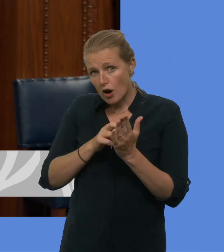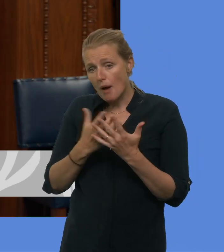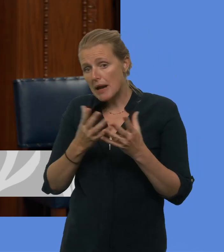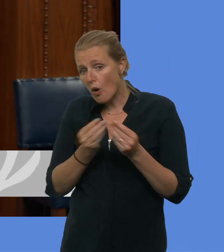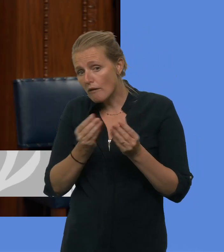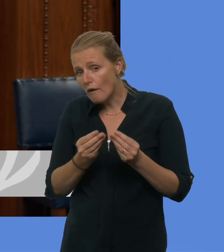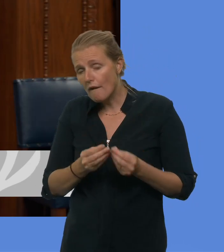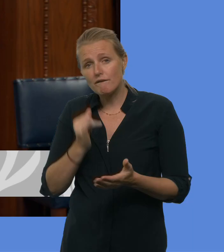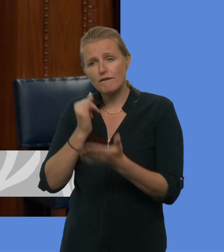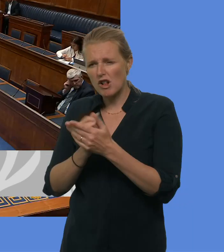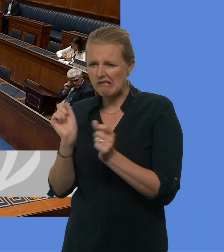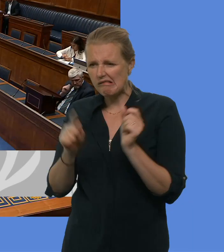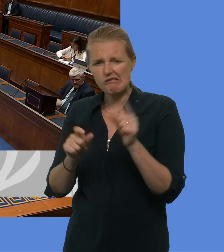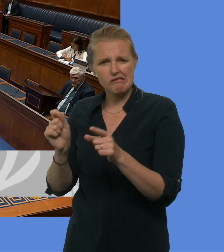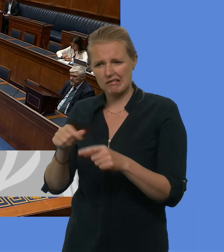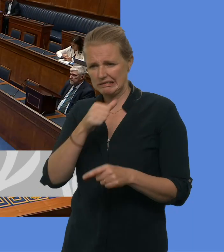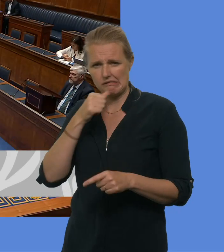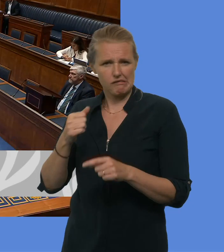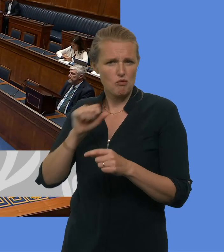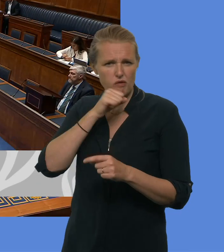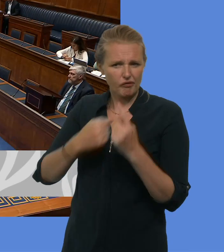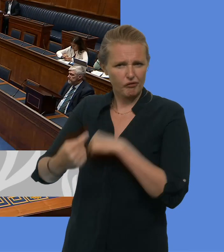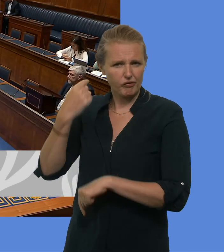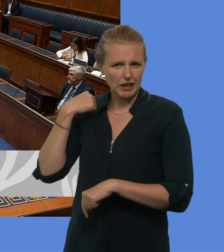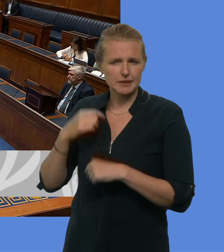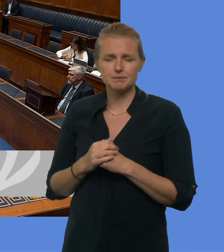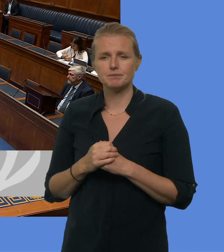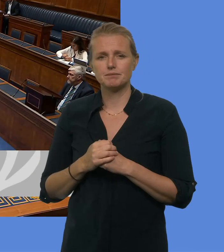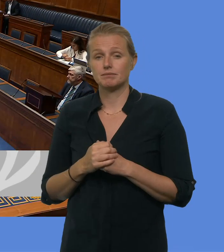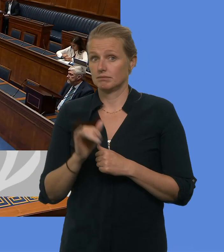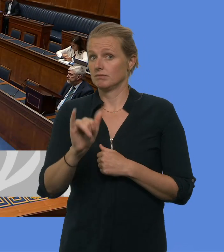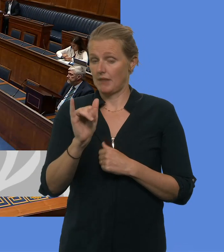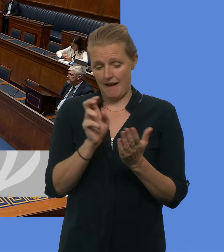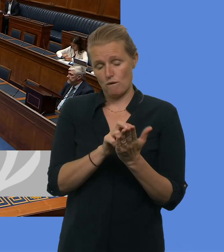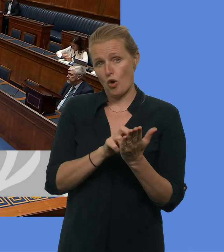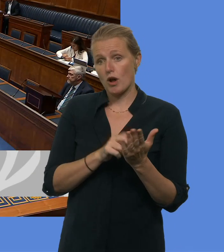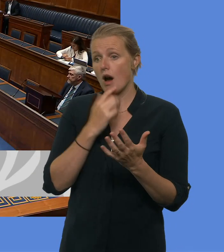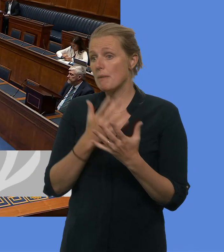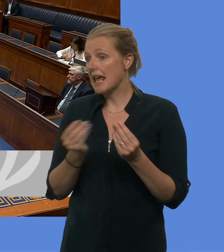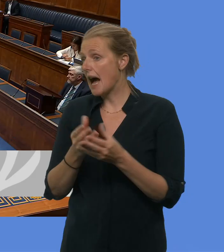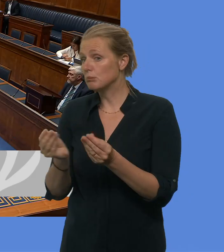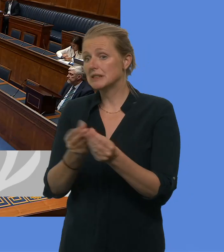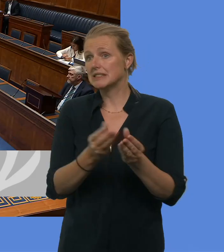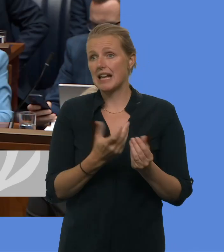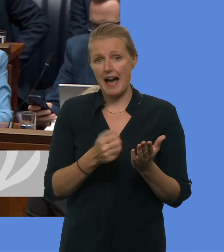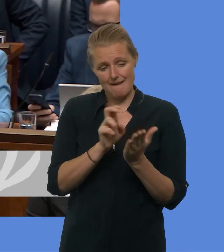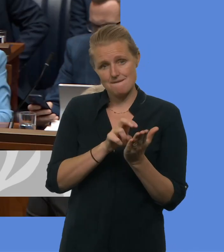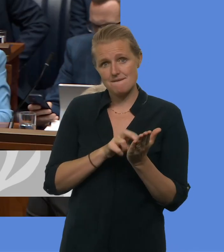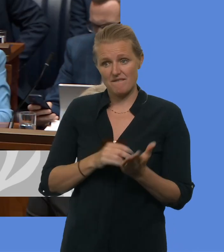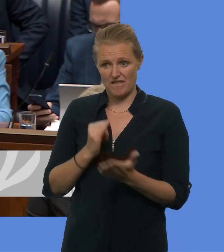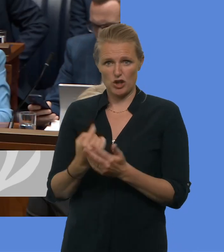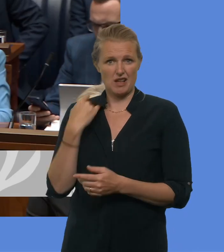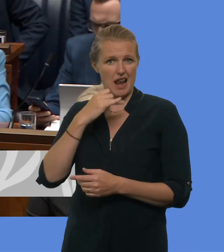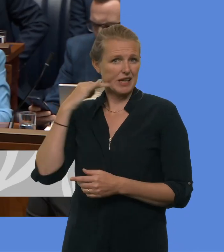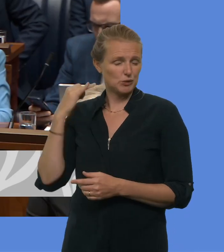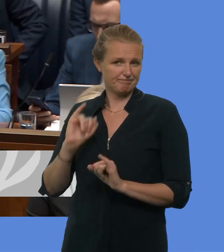absenteeism right across the province? Thank you. So there is a recording of the absenteeism as a result of what happened